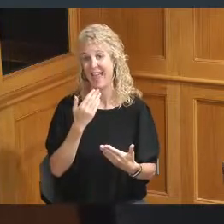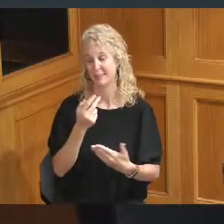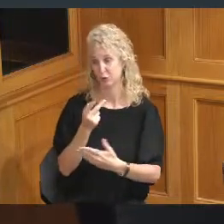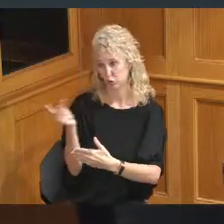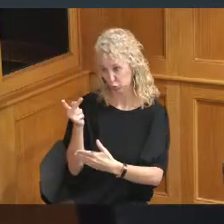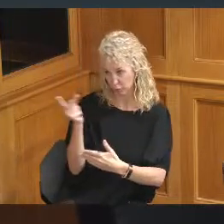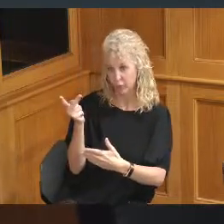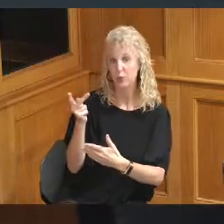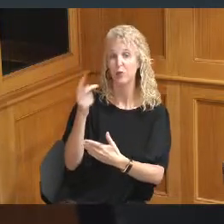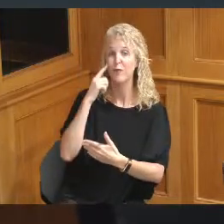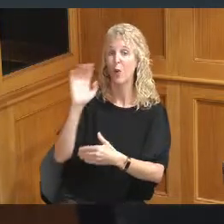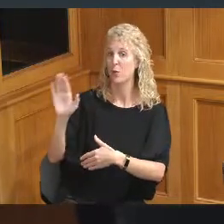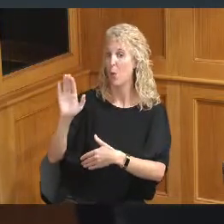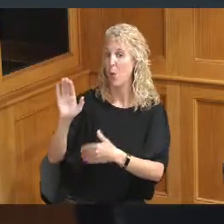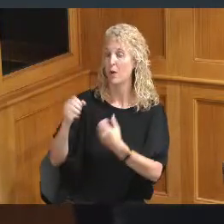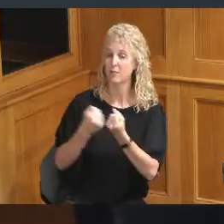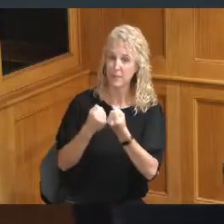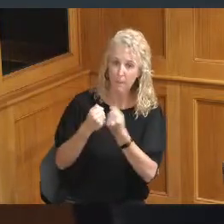colleagues for their